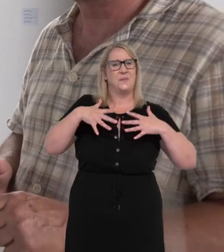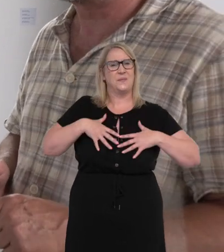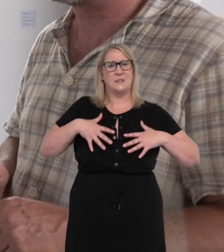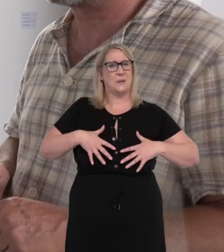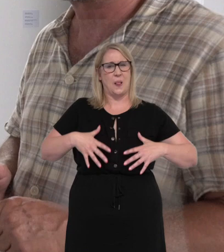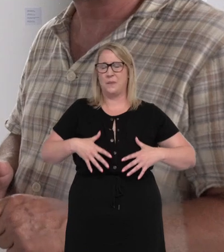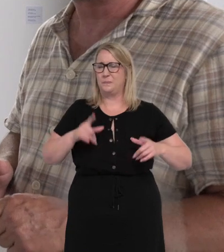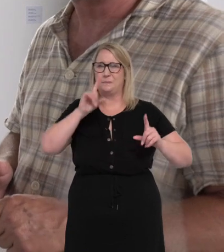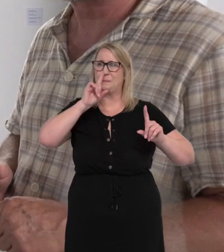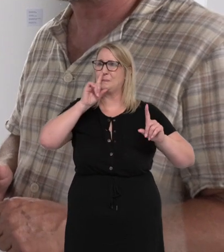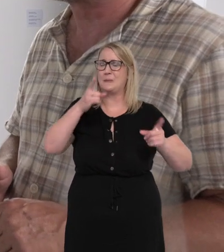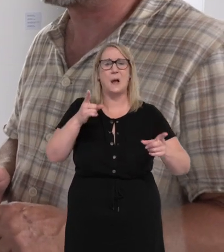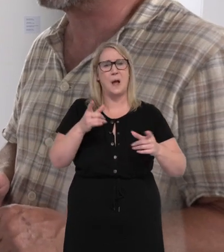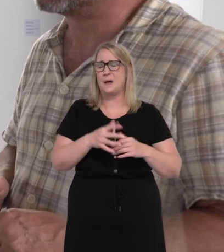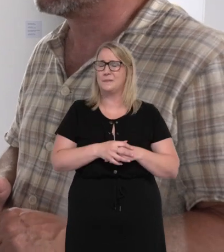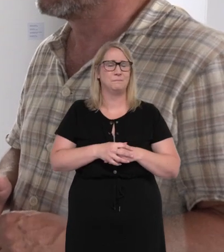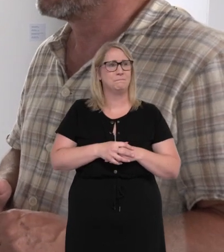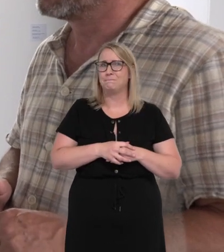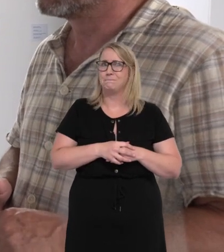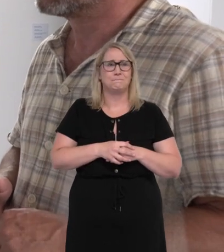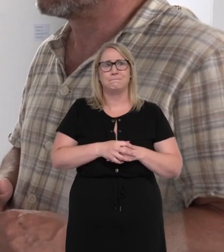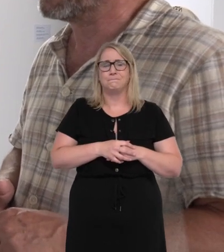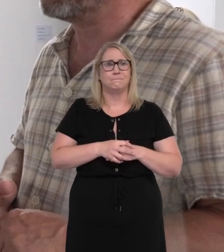spent the last few weeks, after